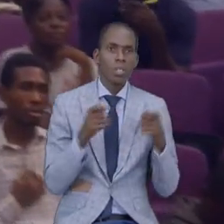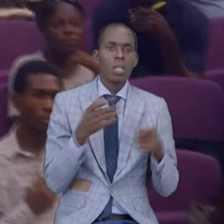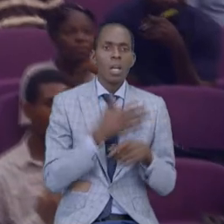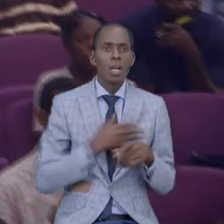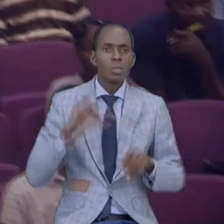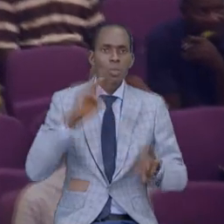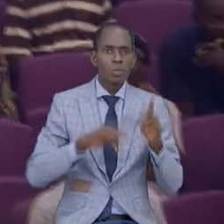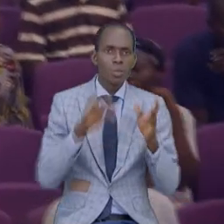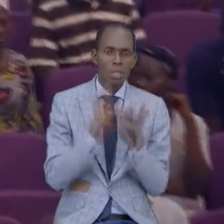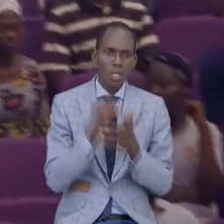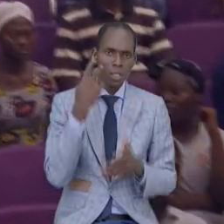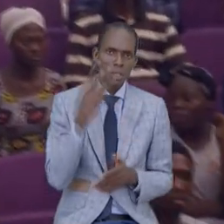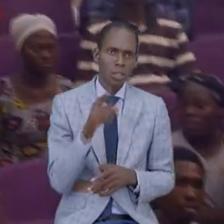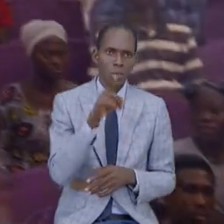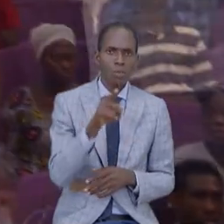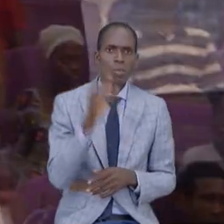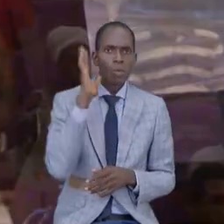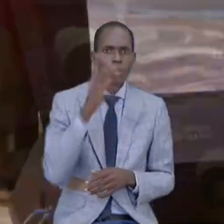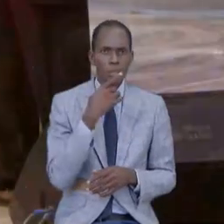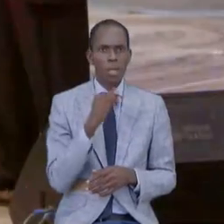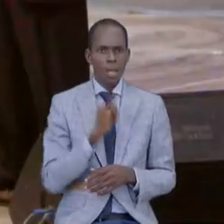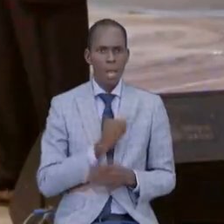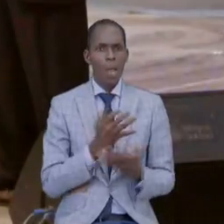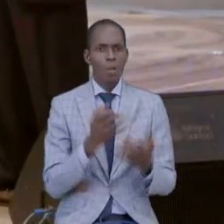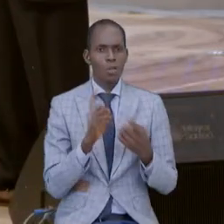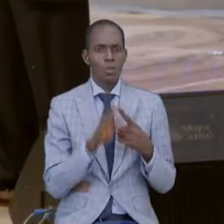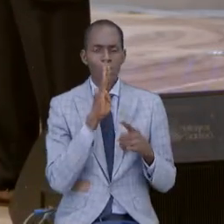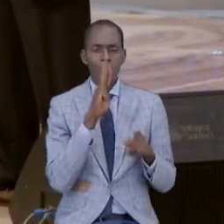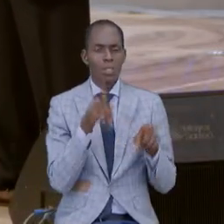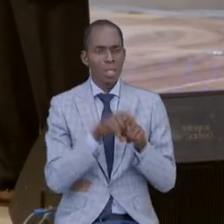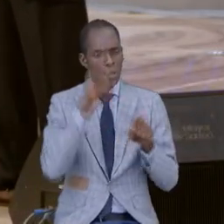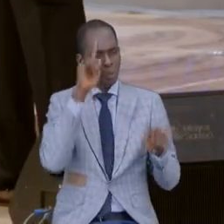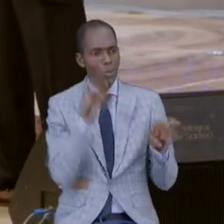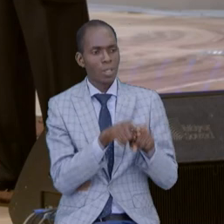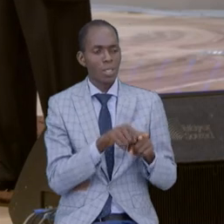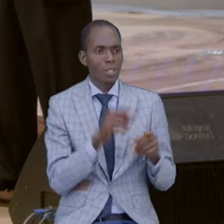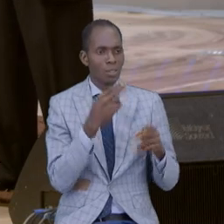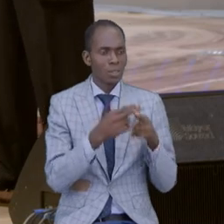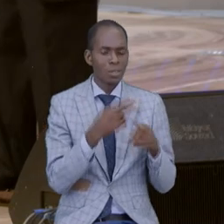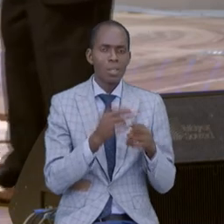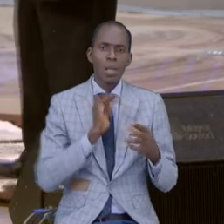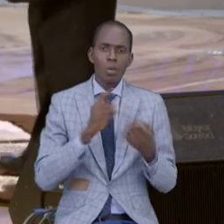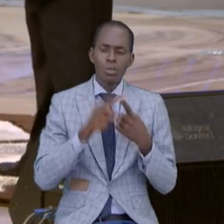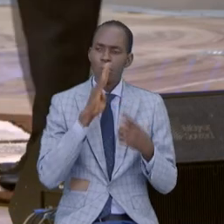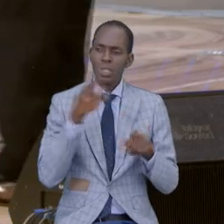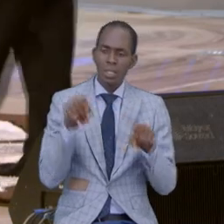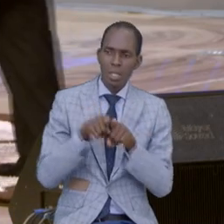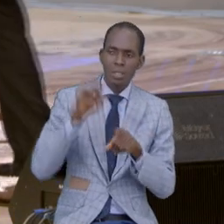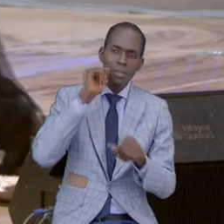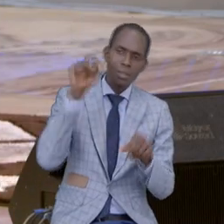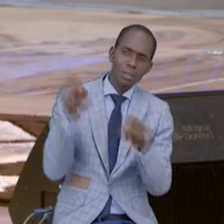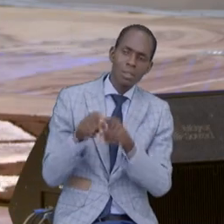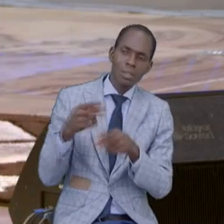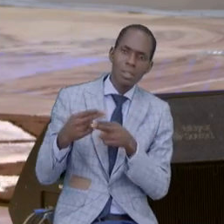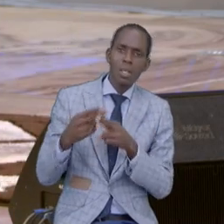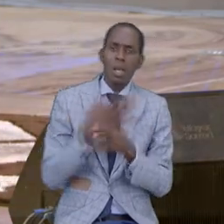even the people that see you, they'll say, I want to be like brother so-and-so. I want to be like sister so-and-so. And then as they come